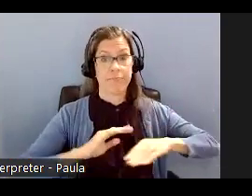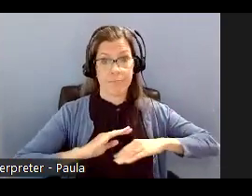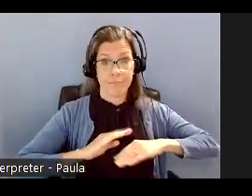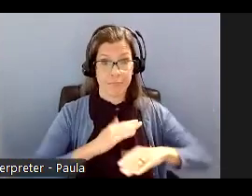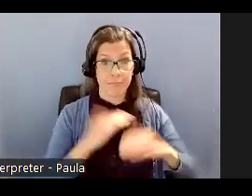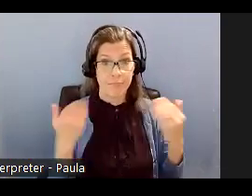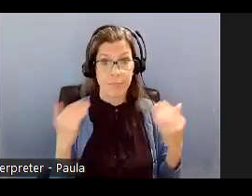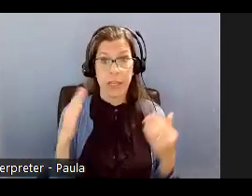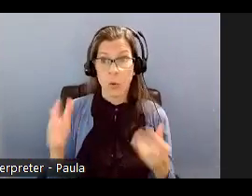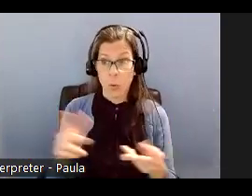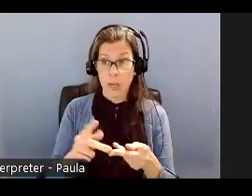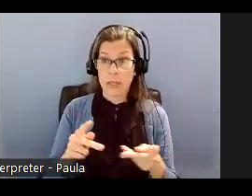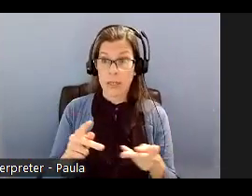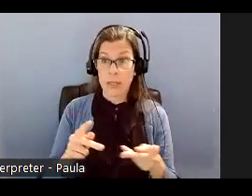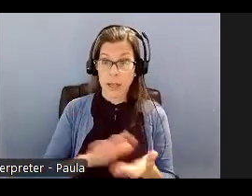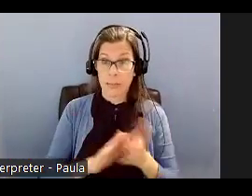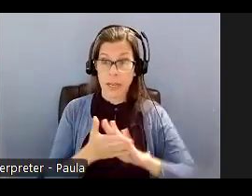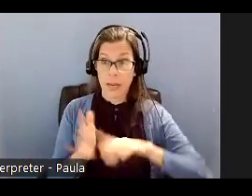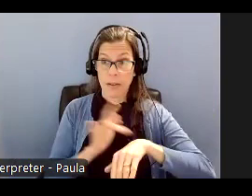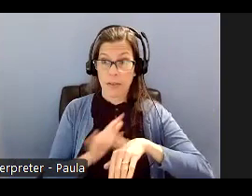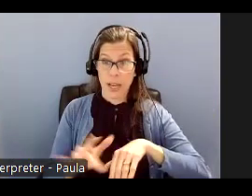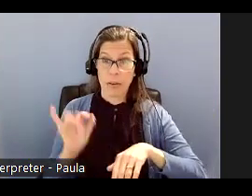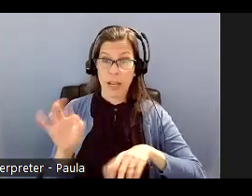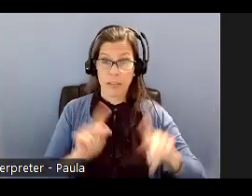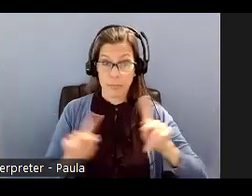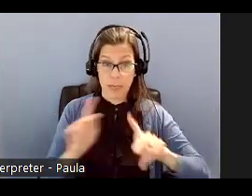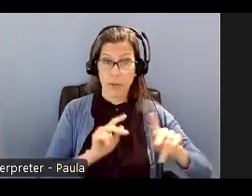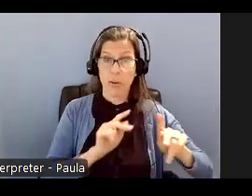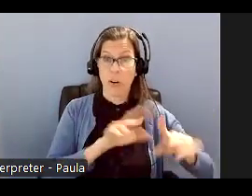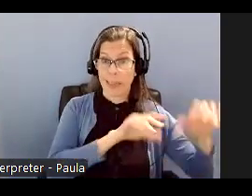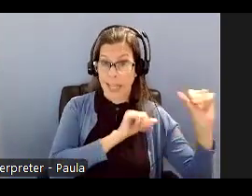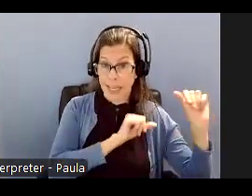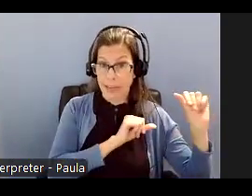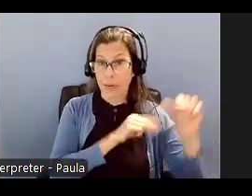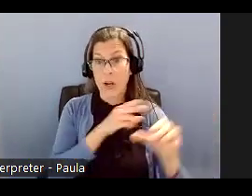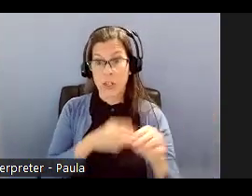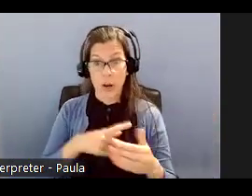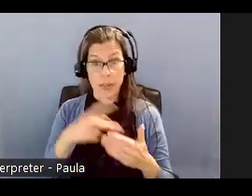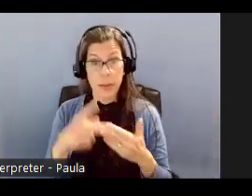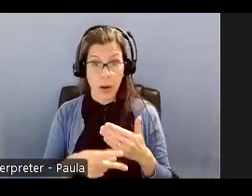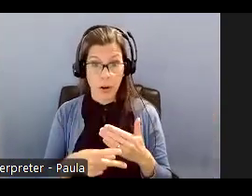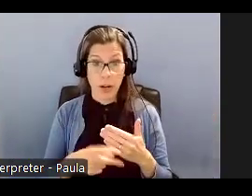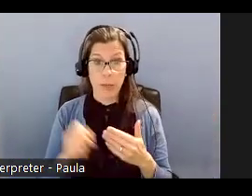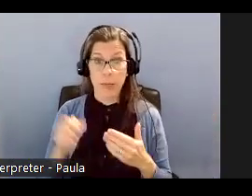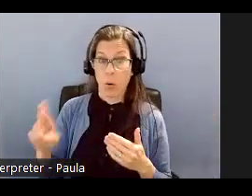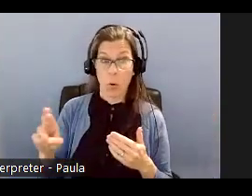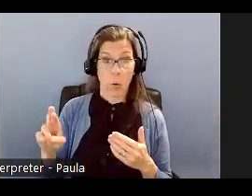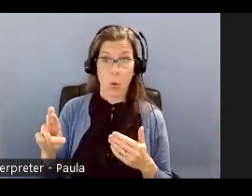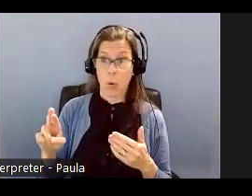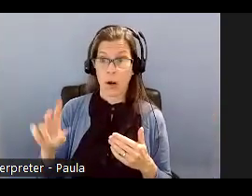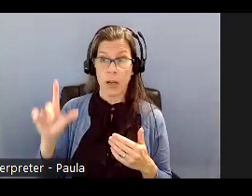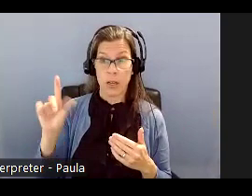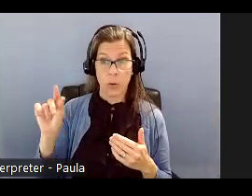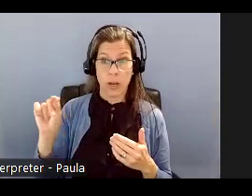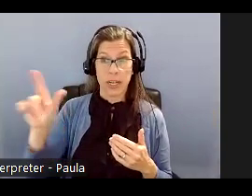will slots become available as people come on and drop off of the program? Or is this 2024,